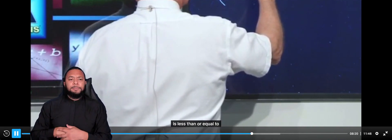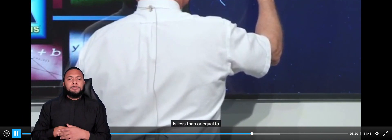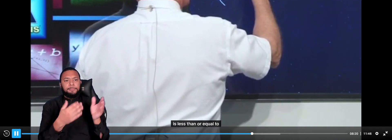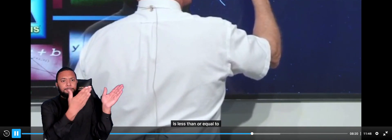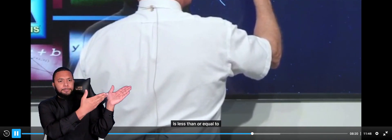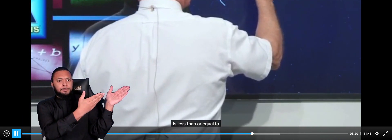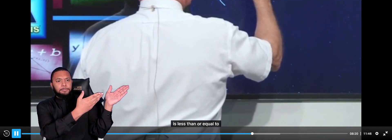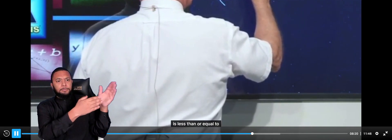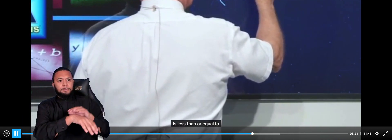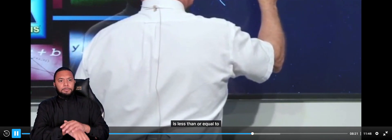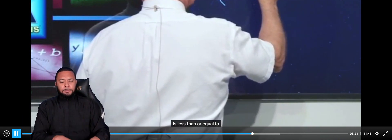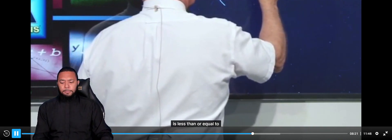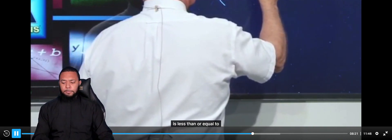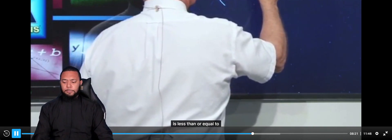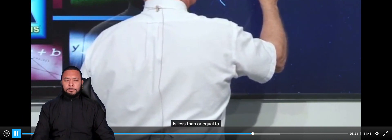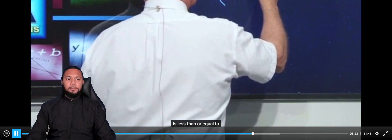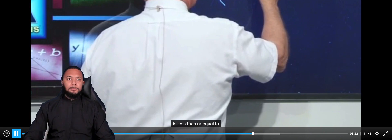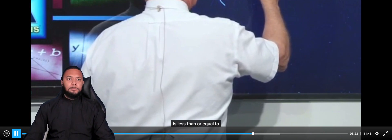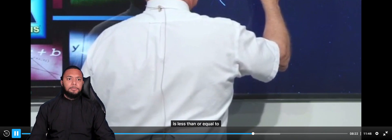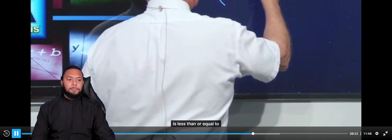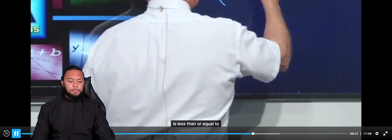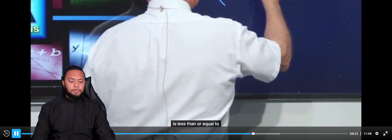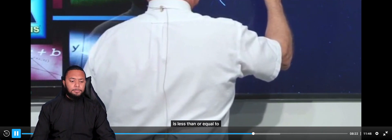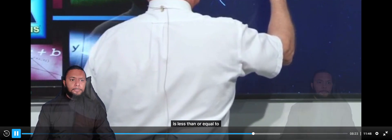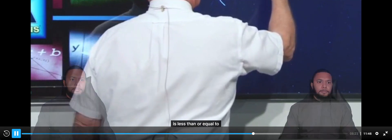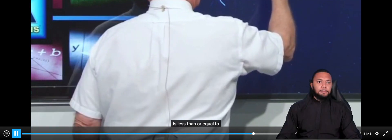is less than or equal to